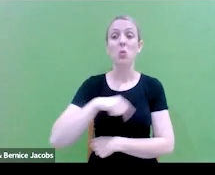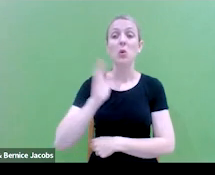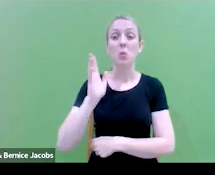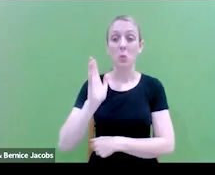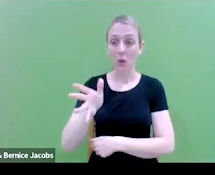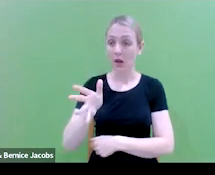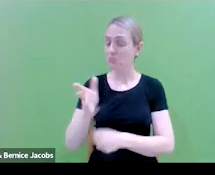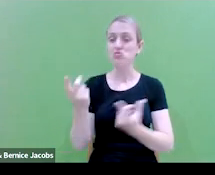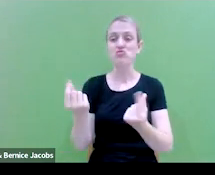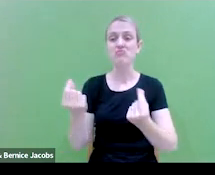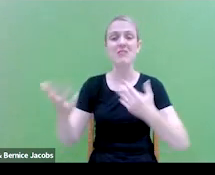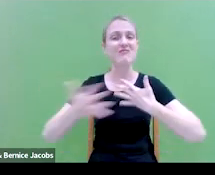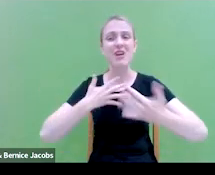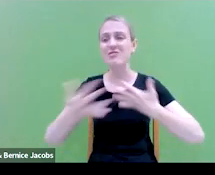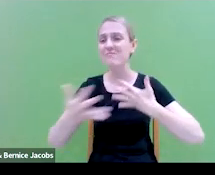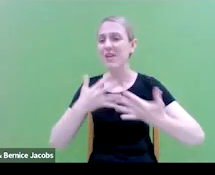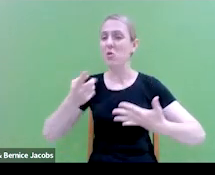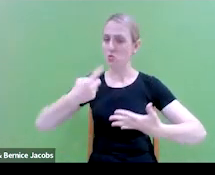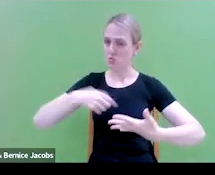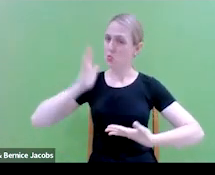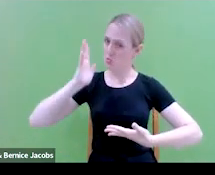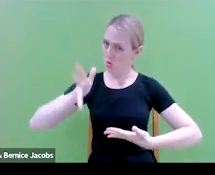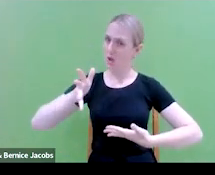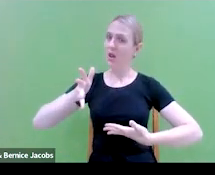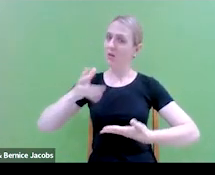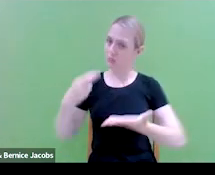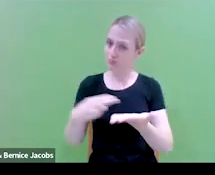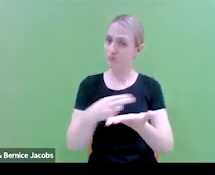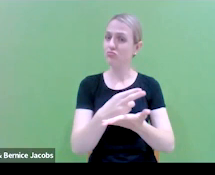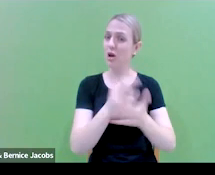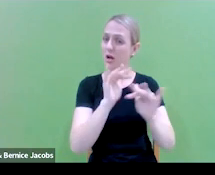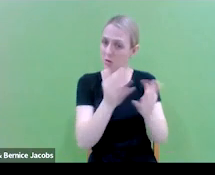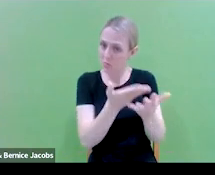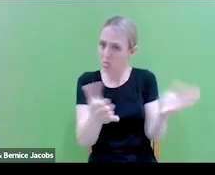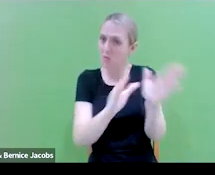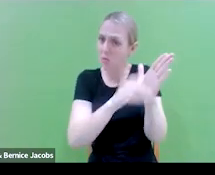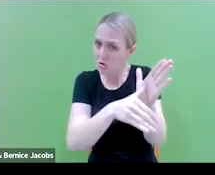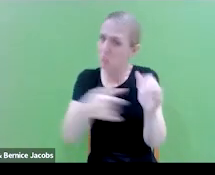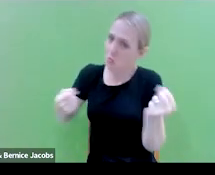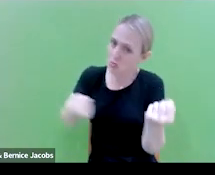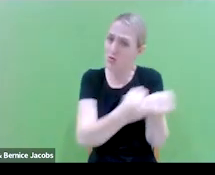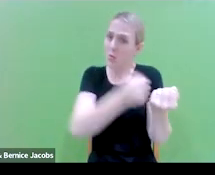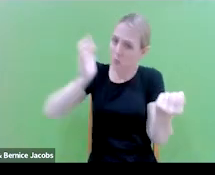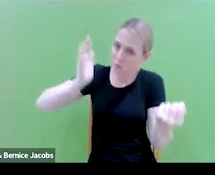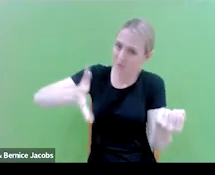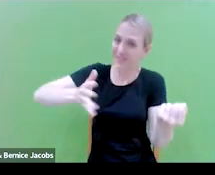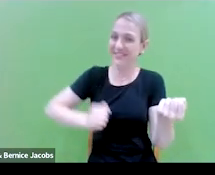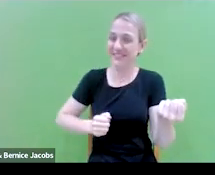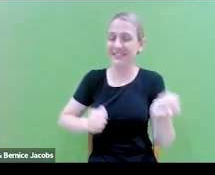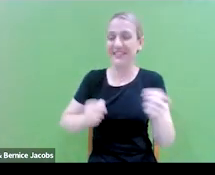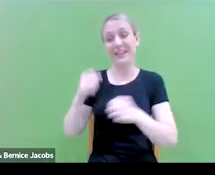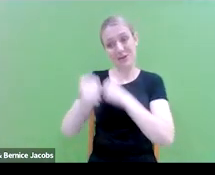do whatever we needed to do to fulfill the rights of people with disabilities in our country. And so it's been a really long